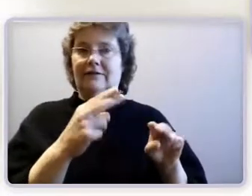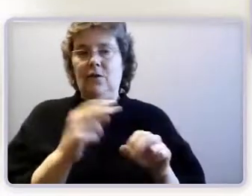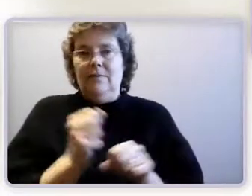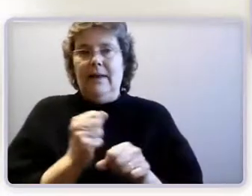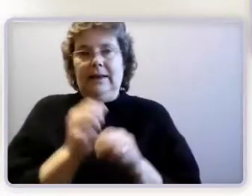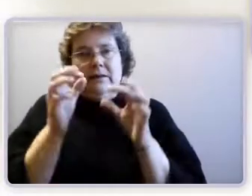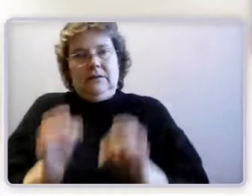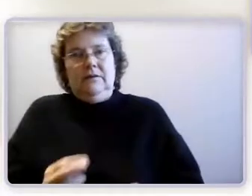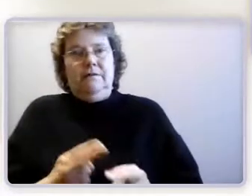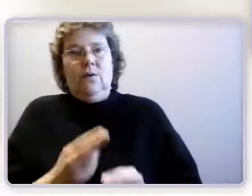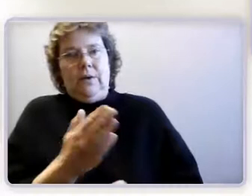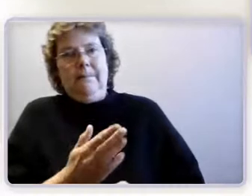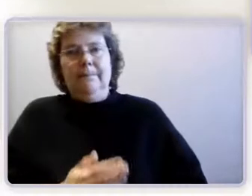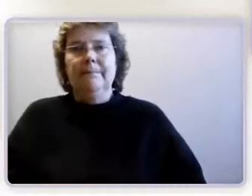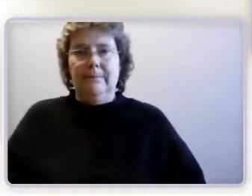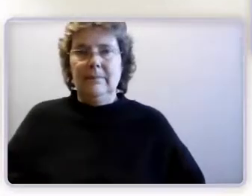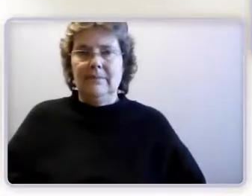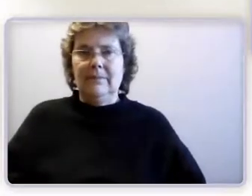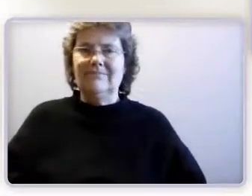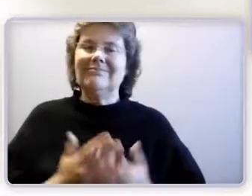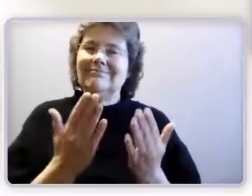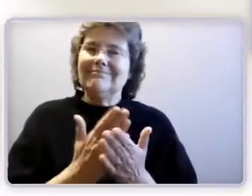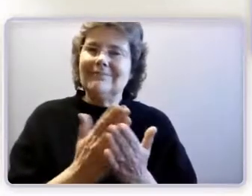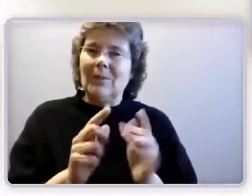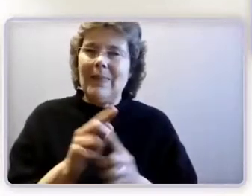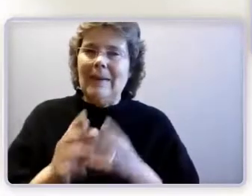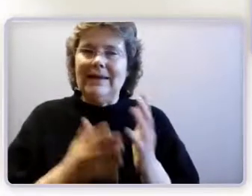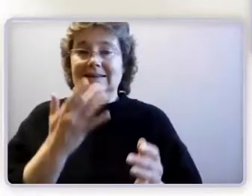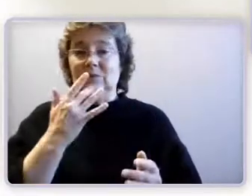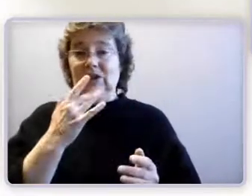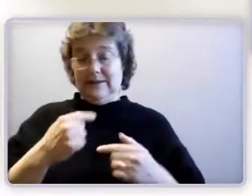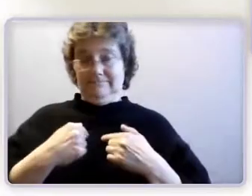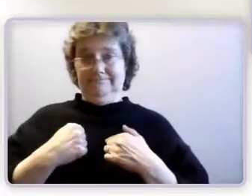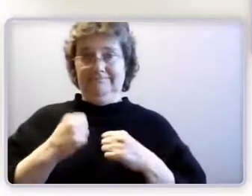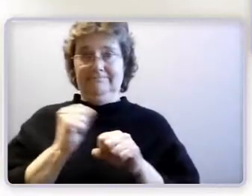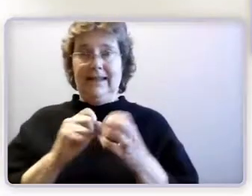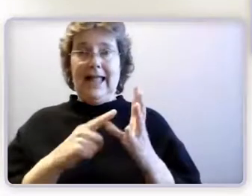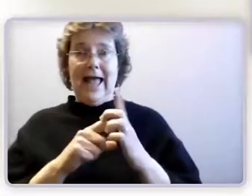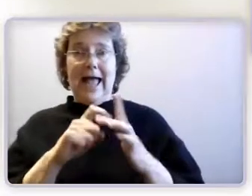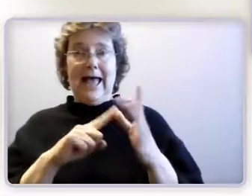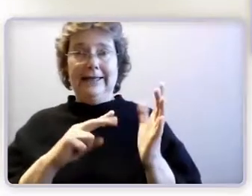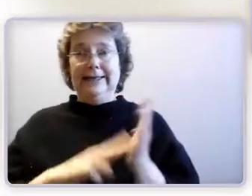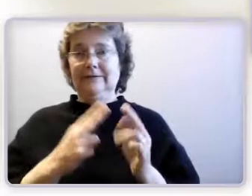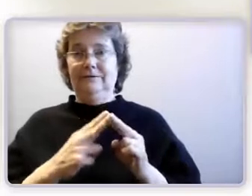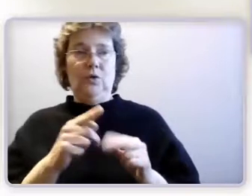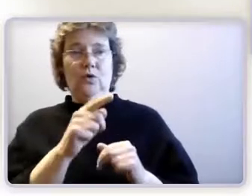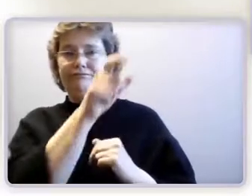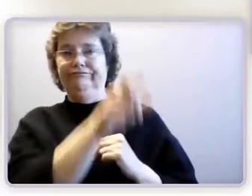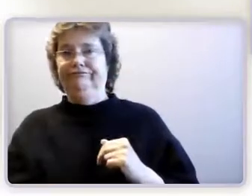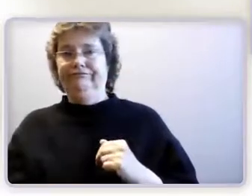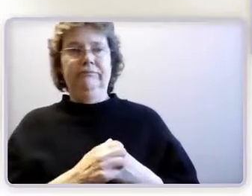basically means is if I am guardian for a person and he is saying he wants